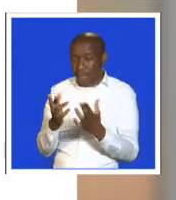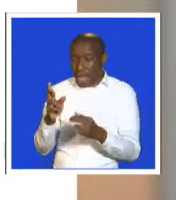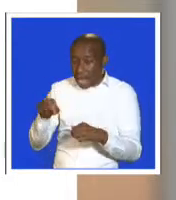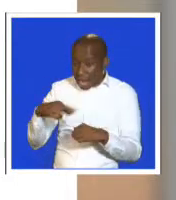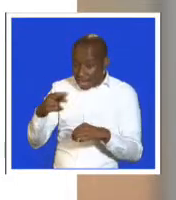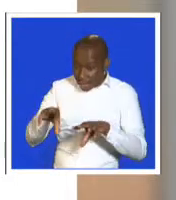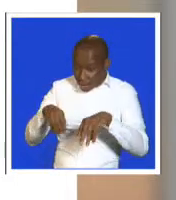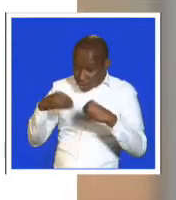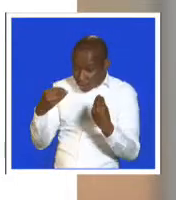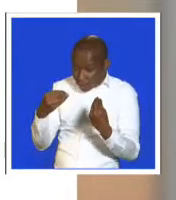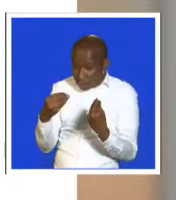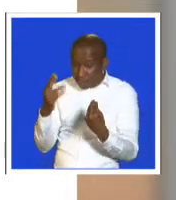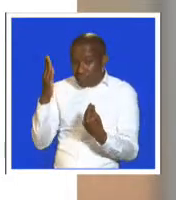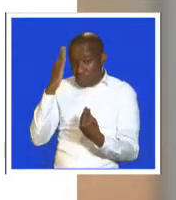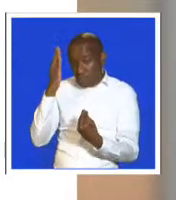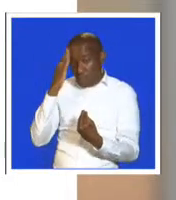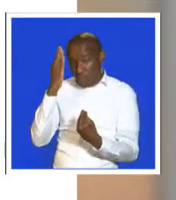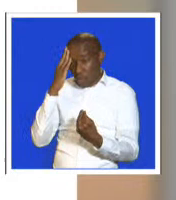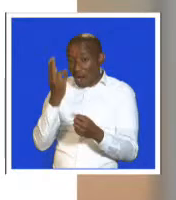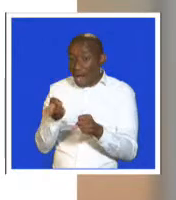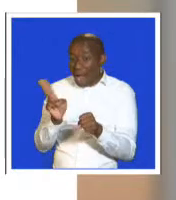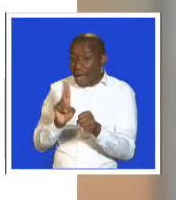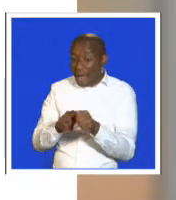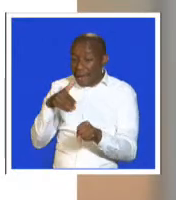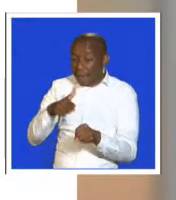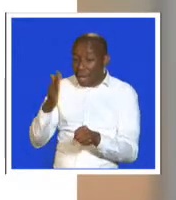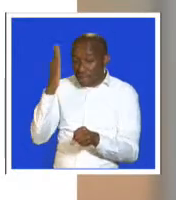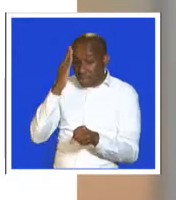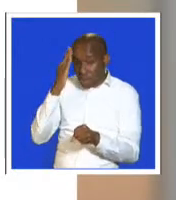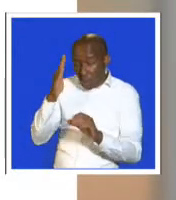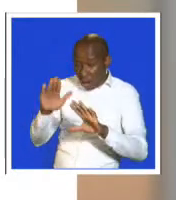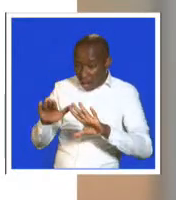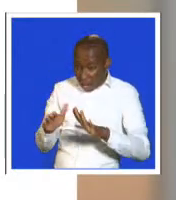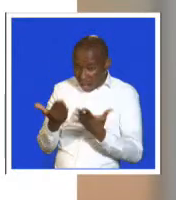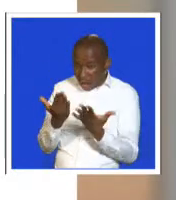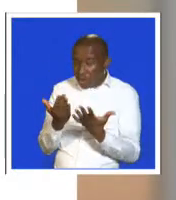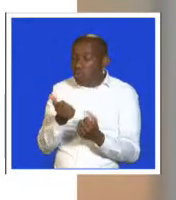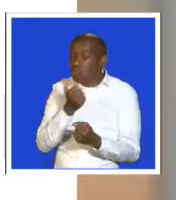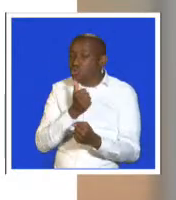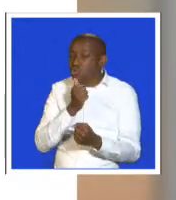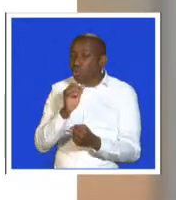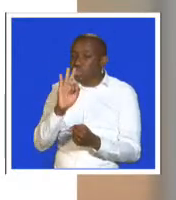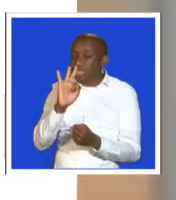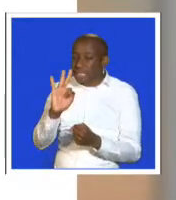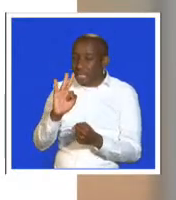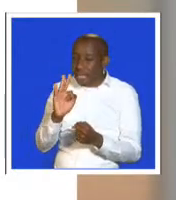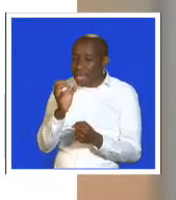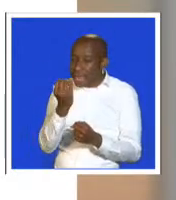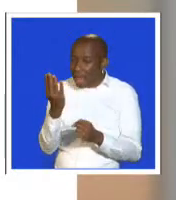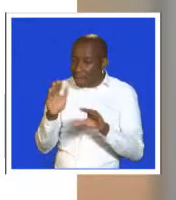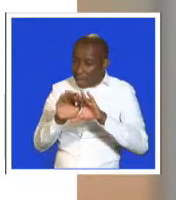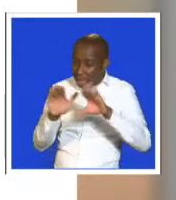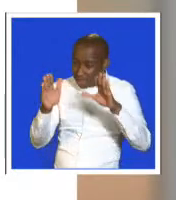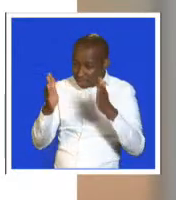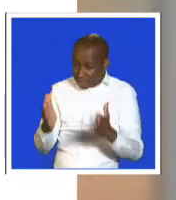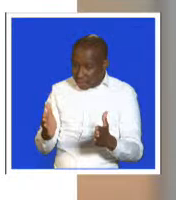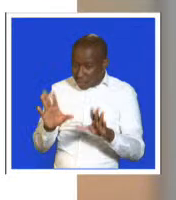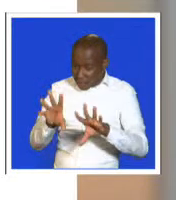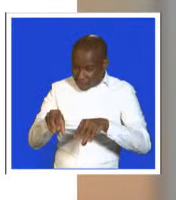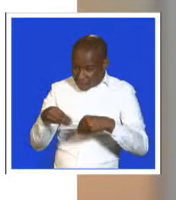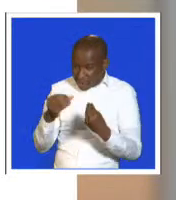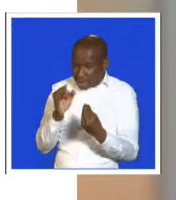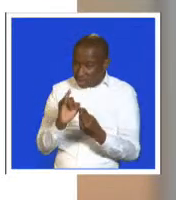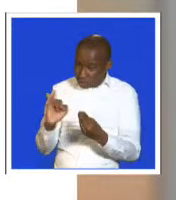off. You also expected to know how to use the 3 figure tables to find the square